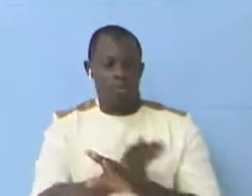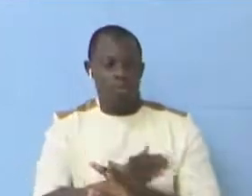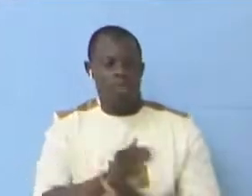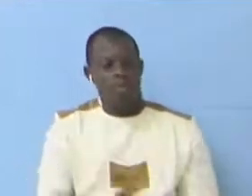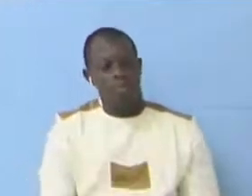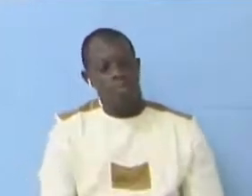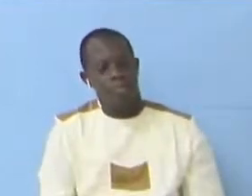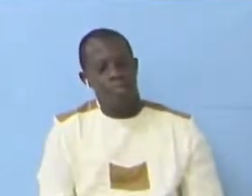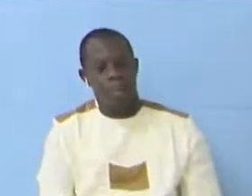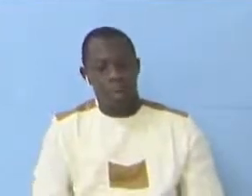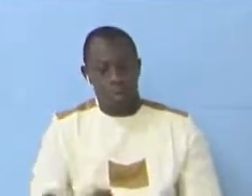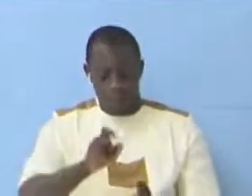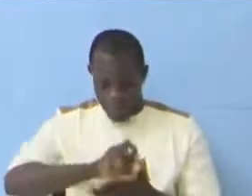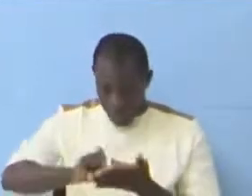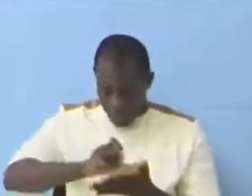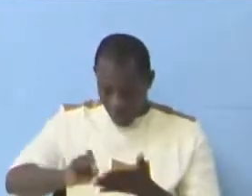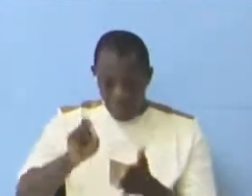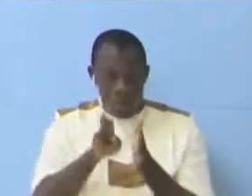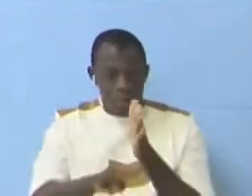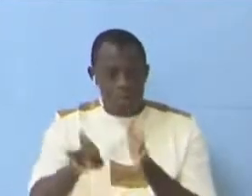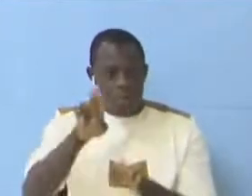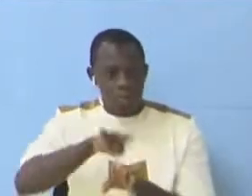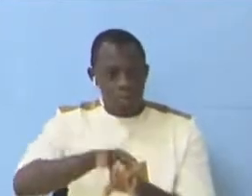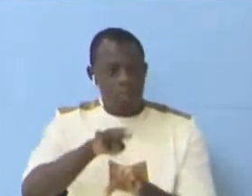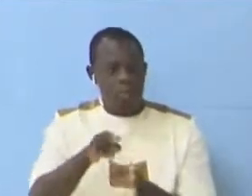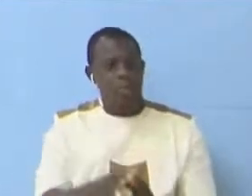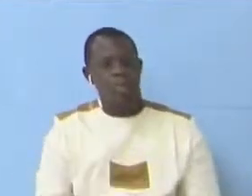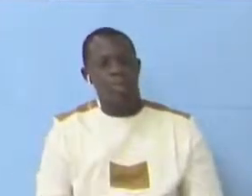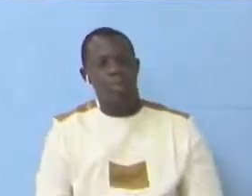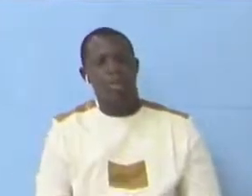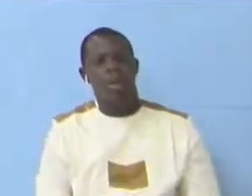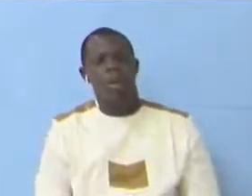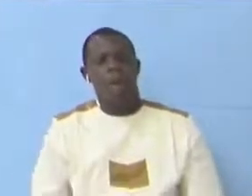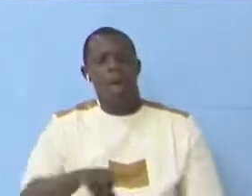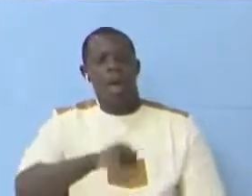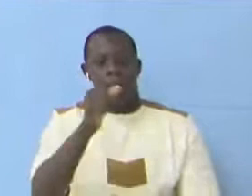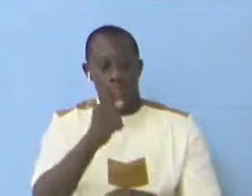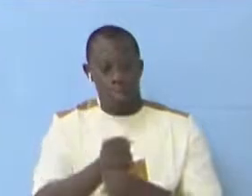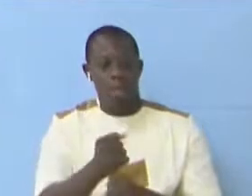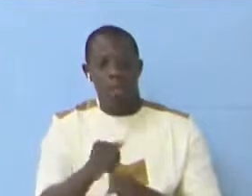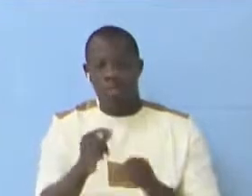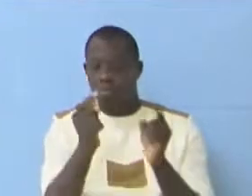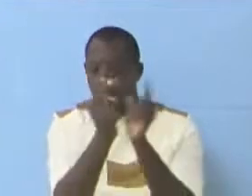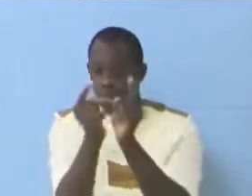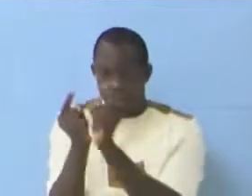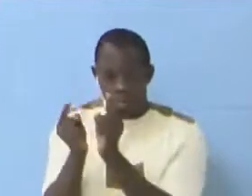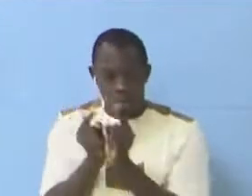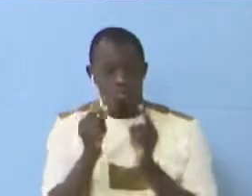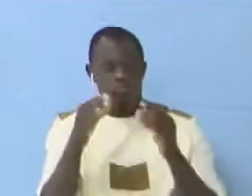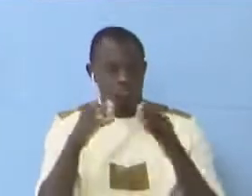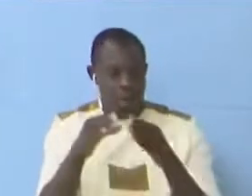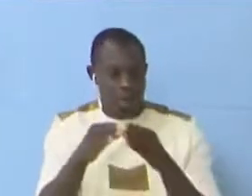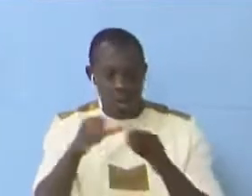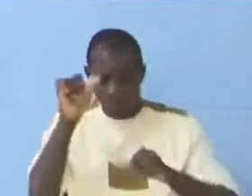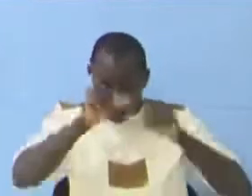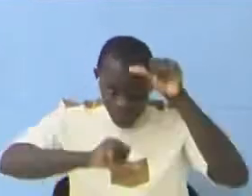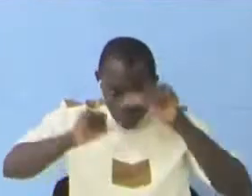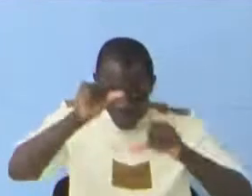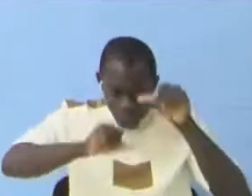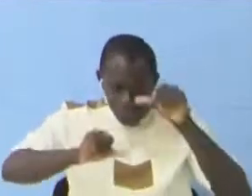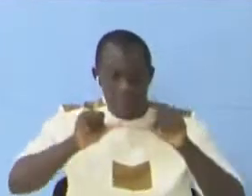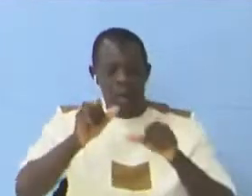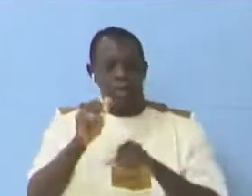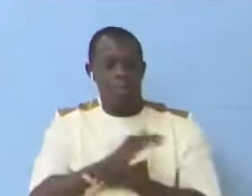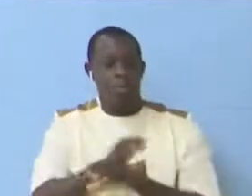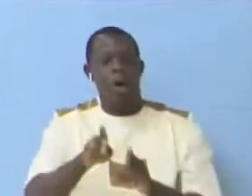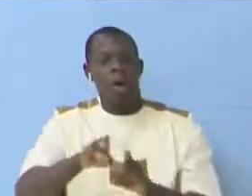bataxel. Write reports. Bind ay report. It will be collated. Ñu bolé ko. Analyzed. Segg